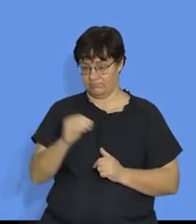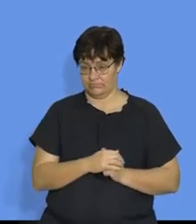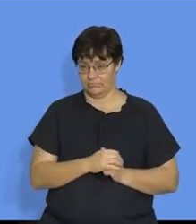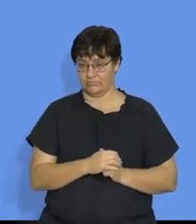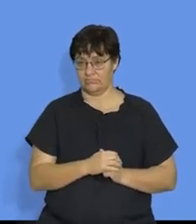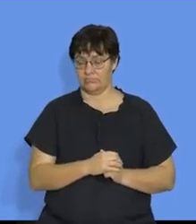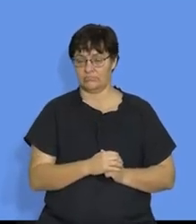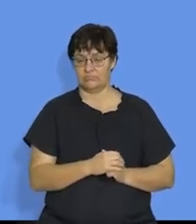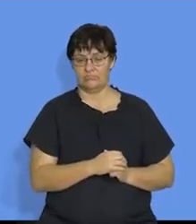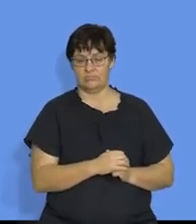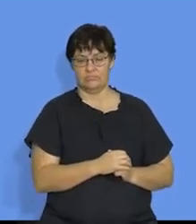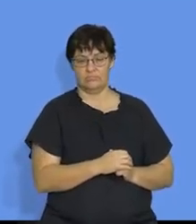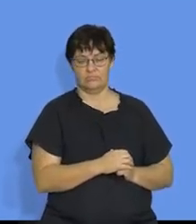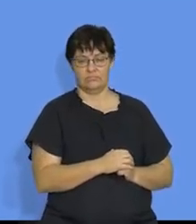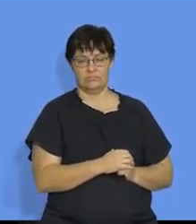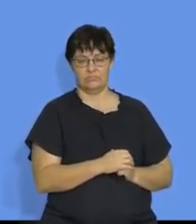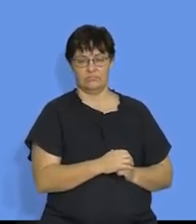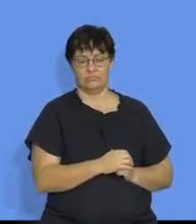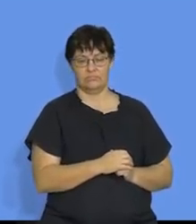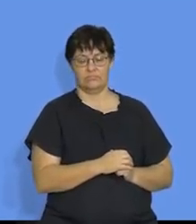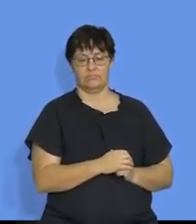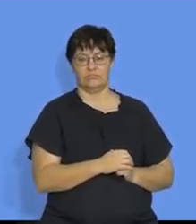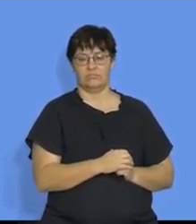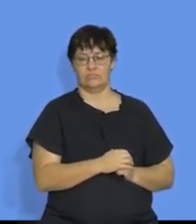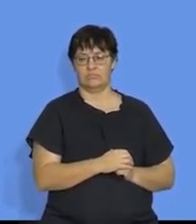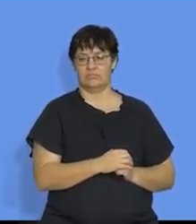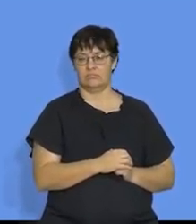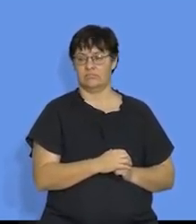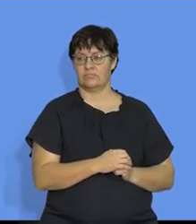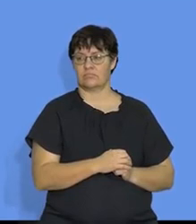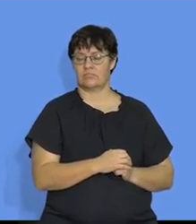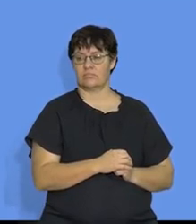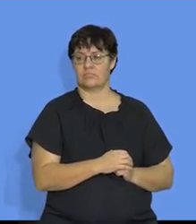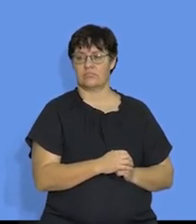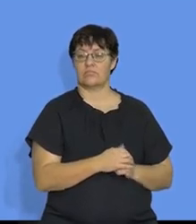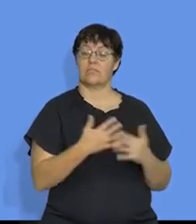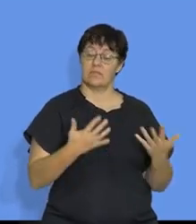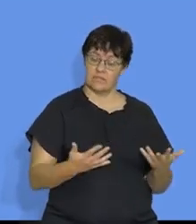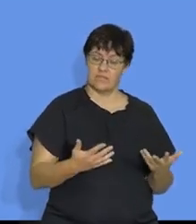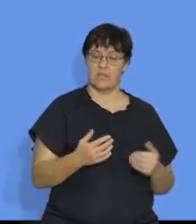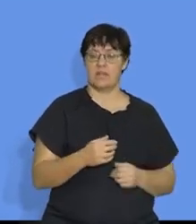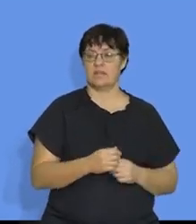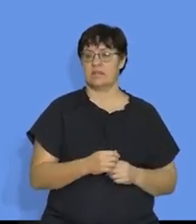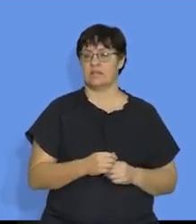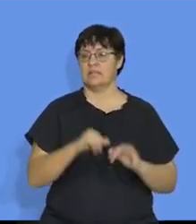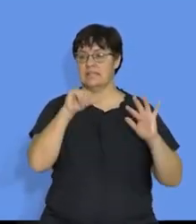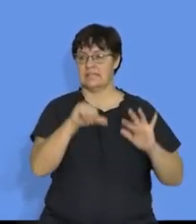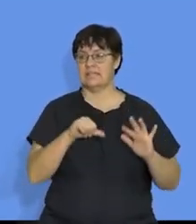I'm going to carry across my A is equal to 16 over to my right-hand side. So I'm going to have